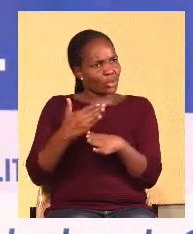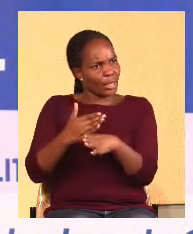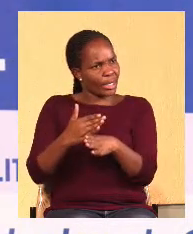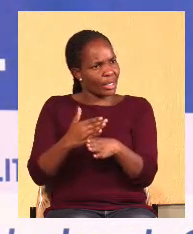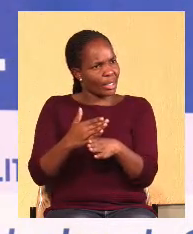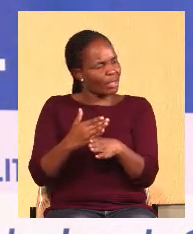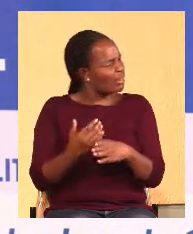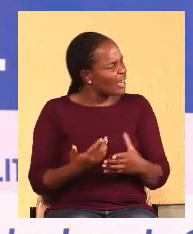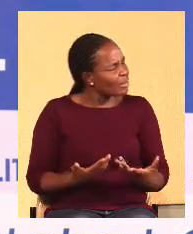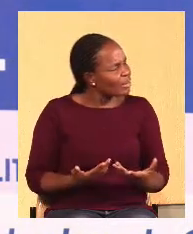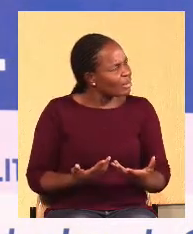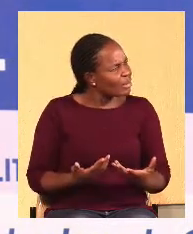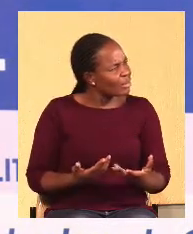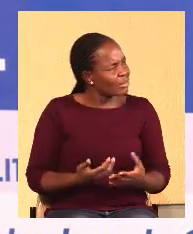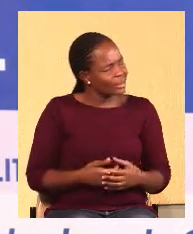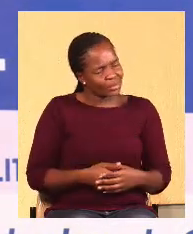off